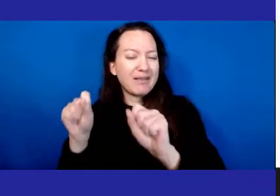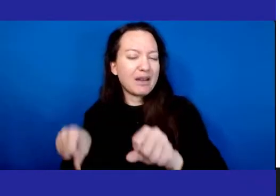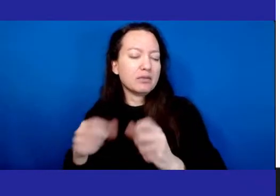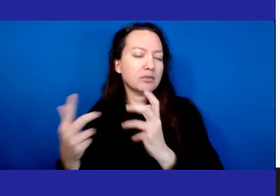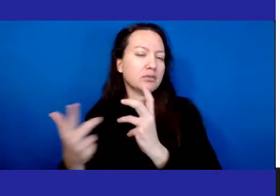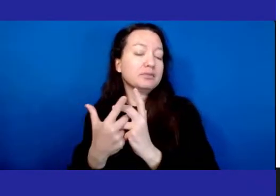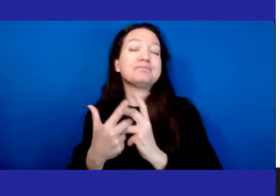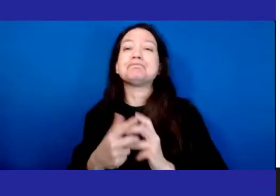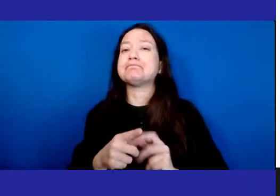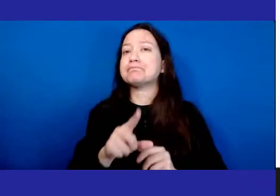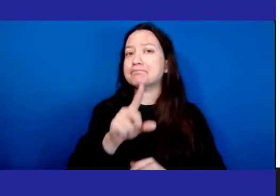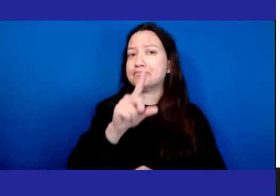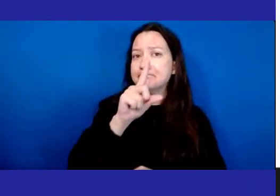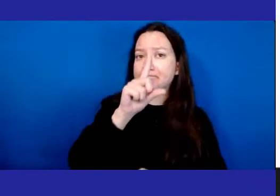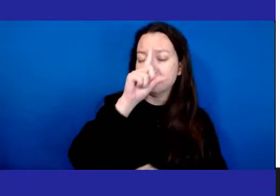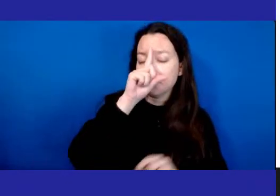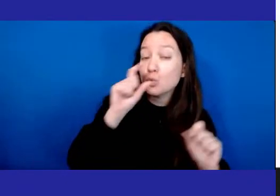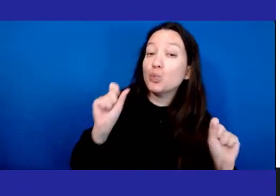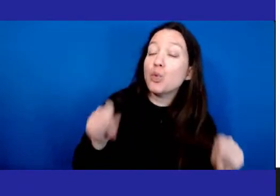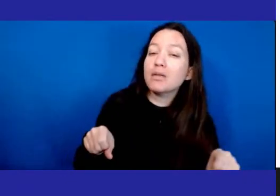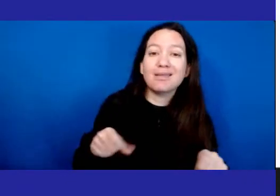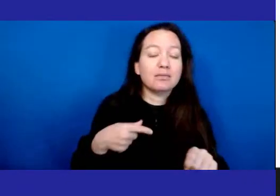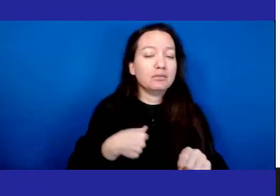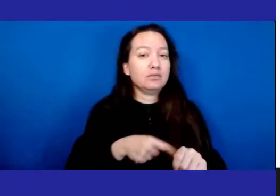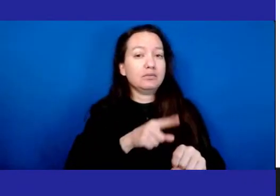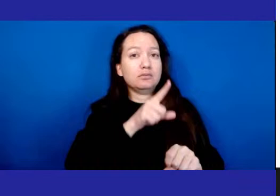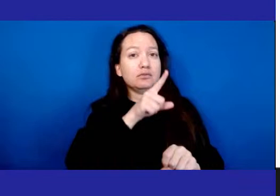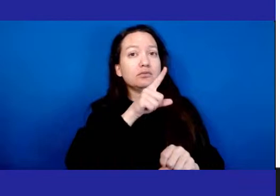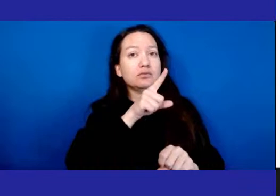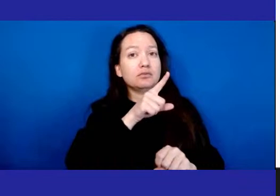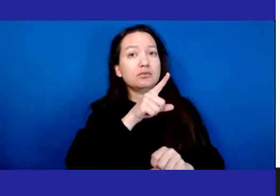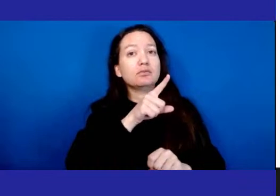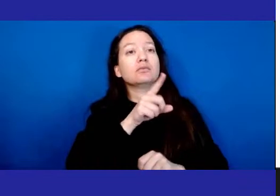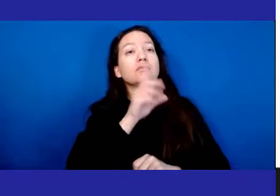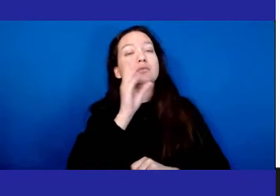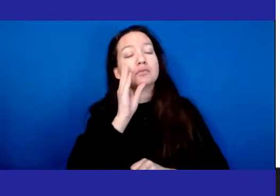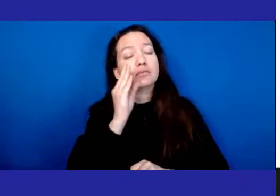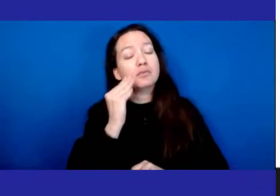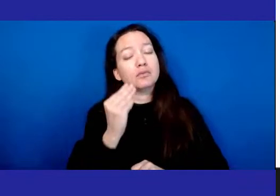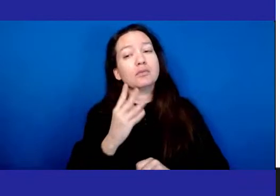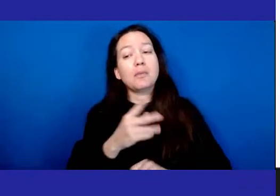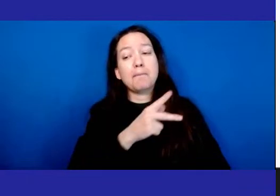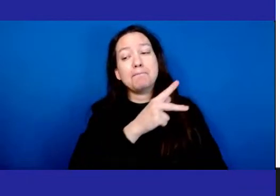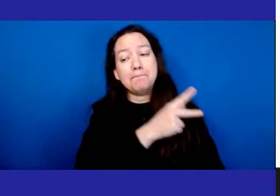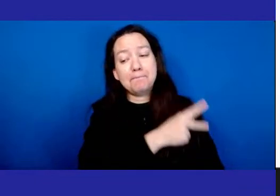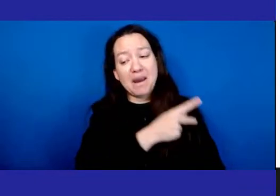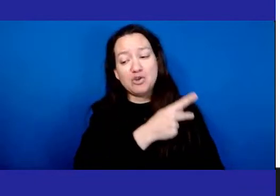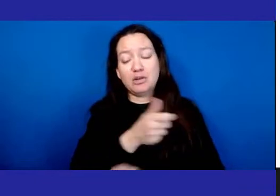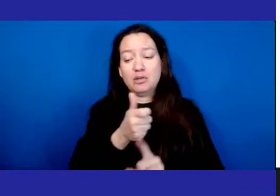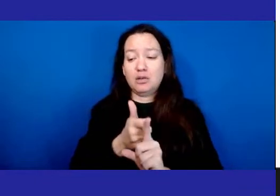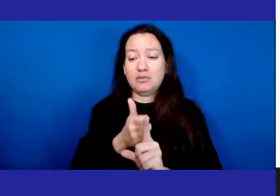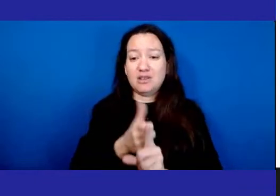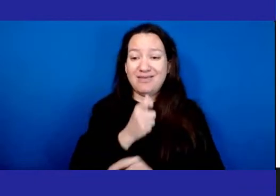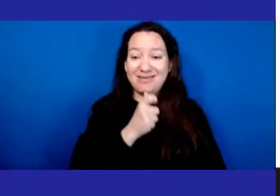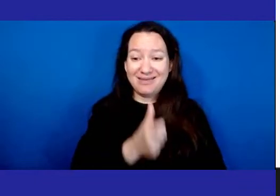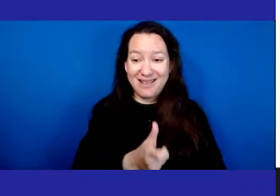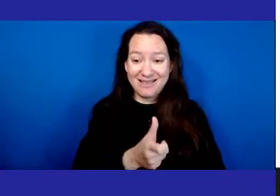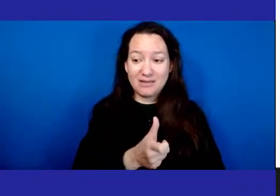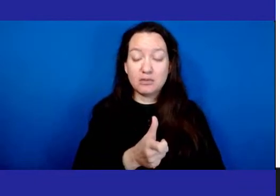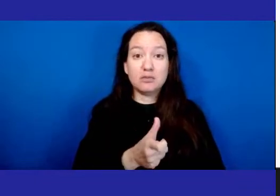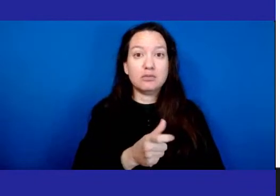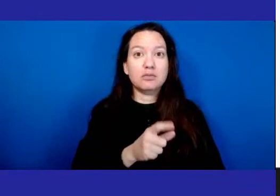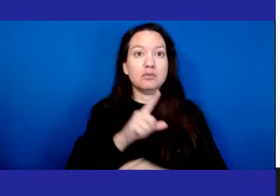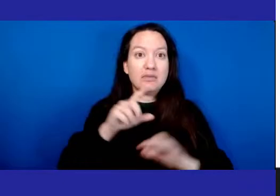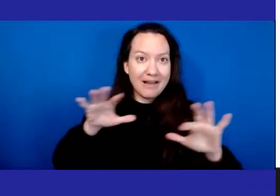that that's definitely possible. I will say that patients who are not in